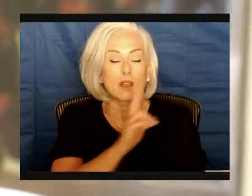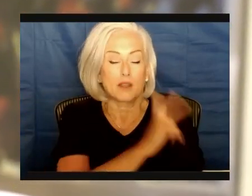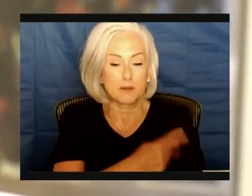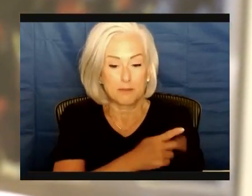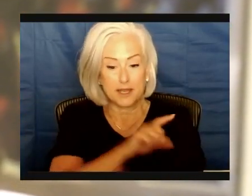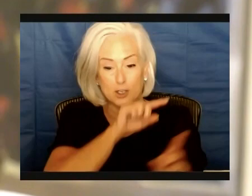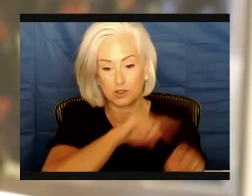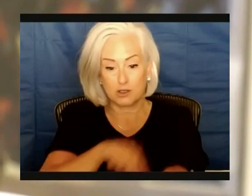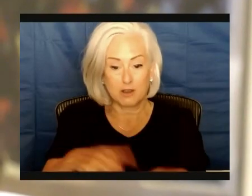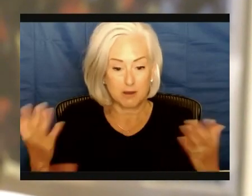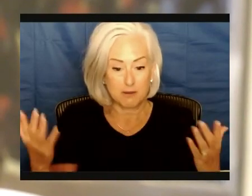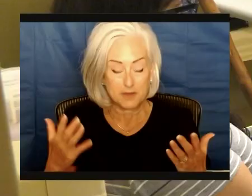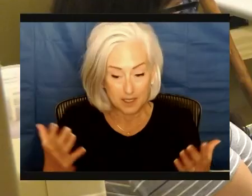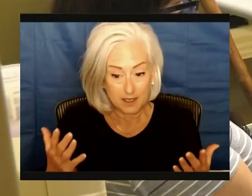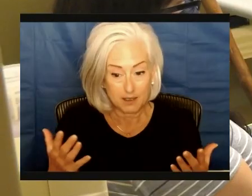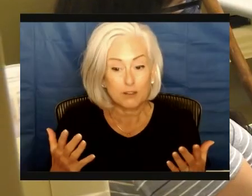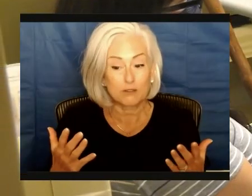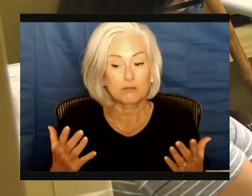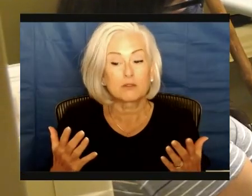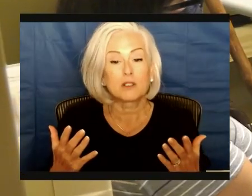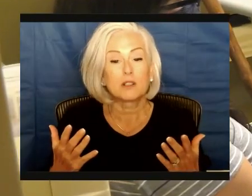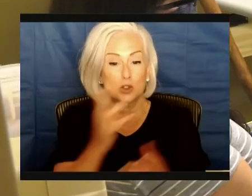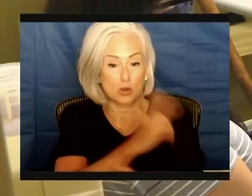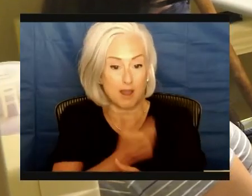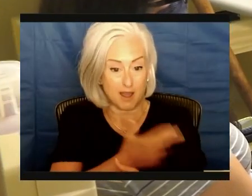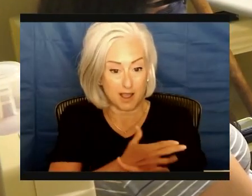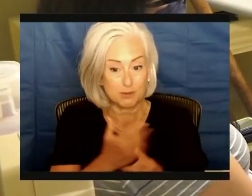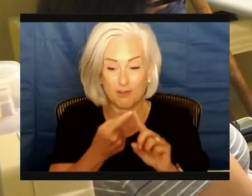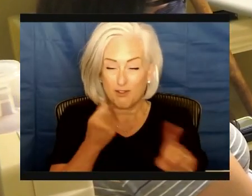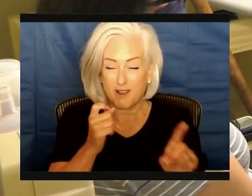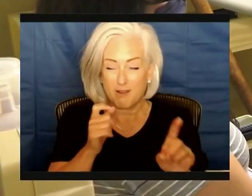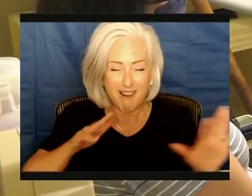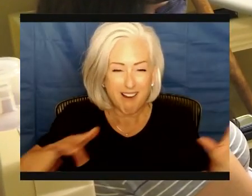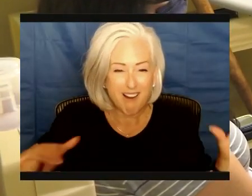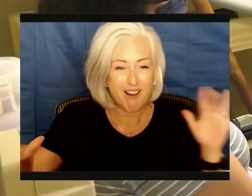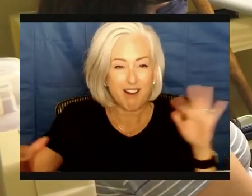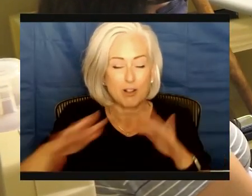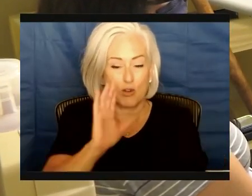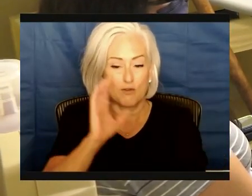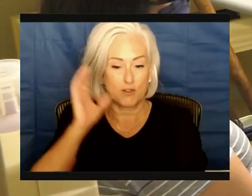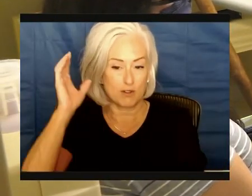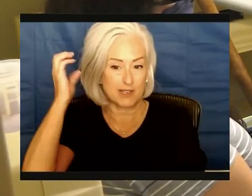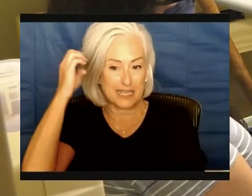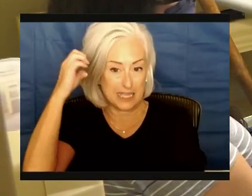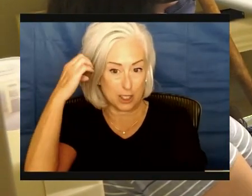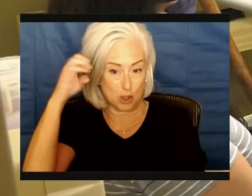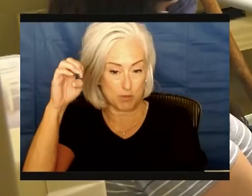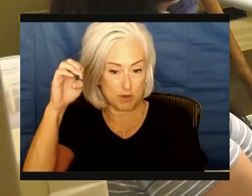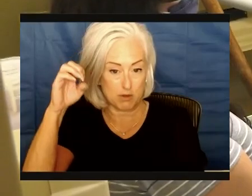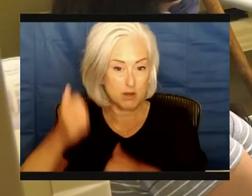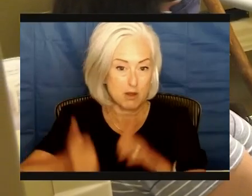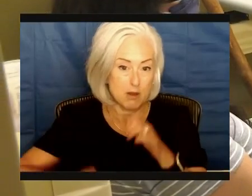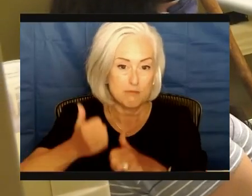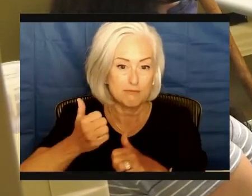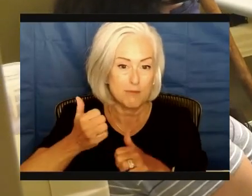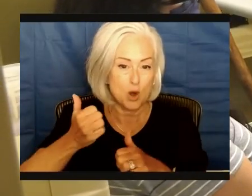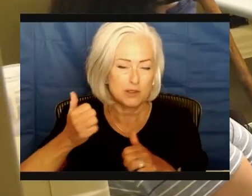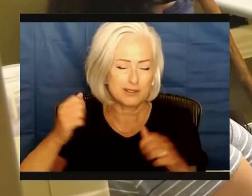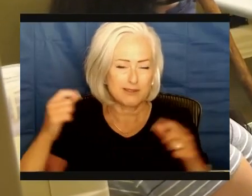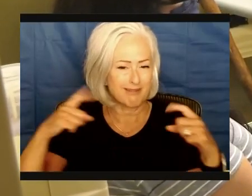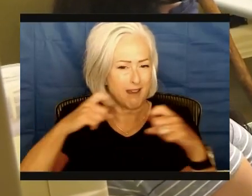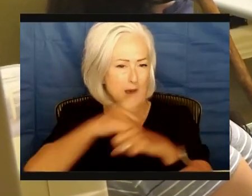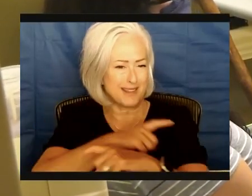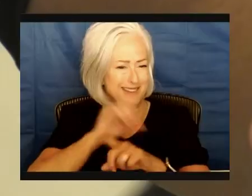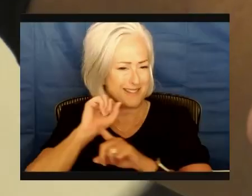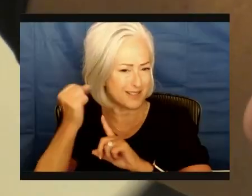every corner of Ethiopia. Most of our patients are high injury and complicated patients,